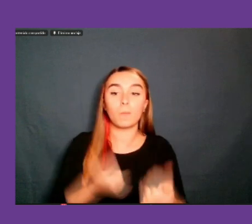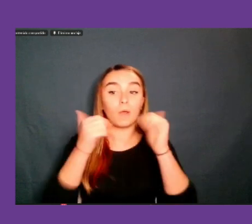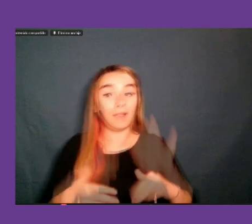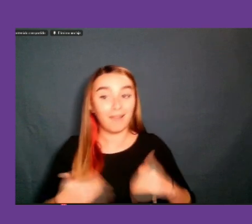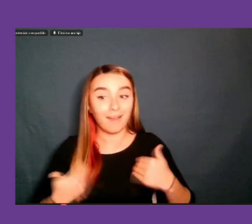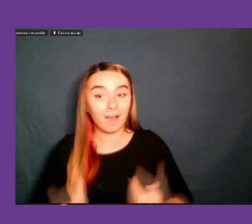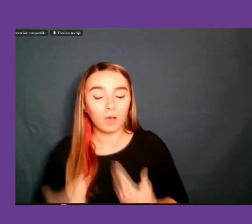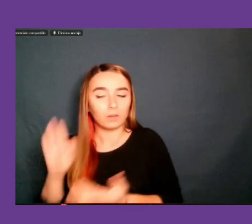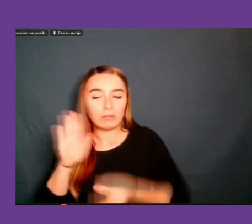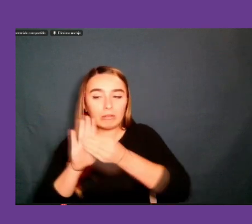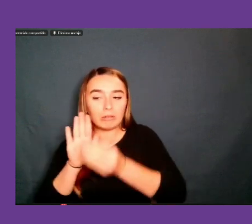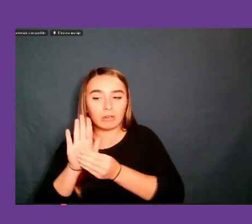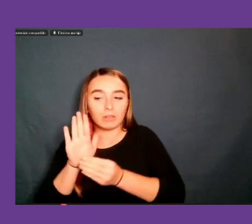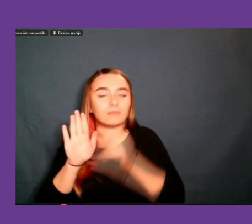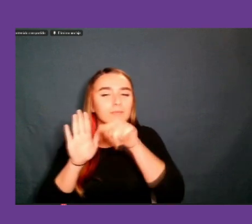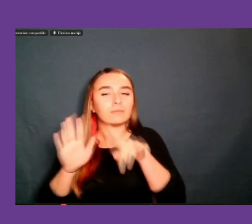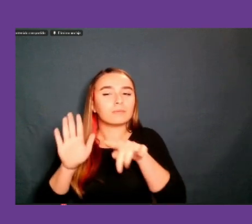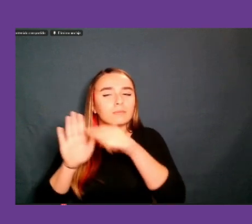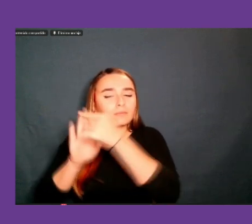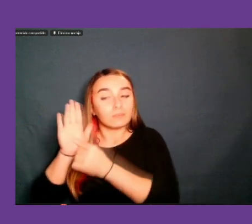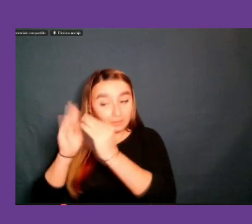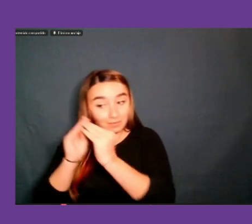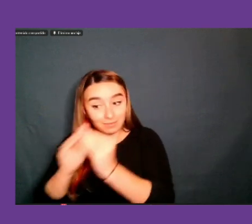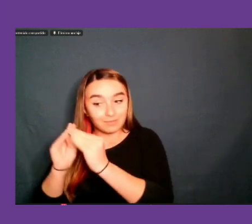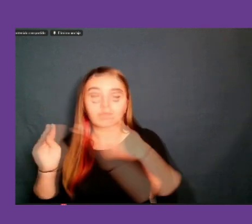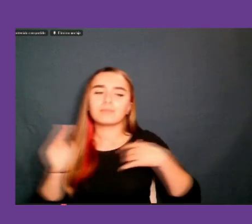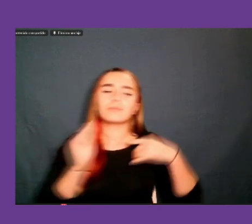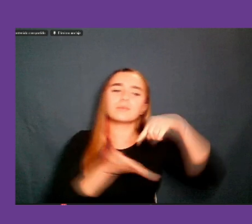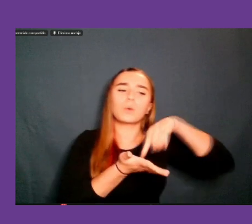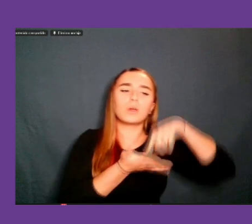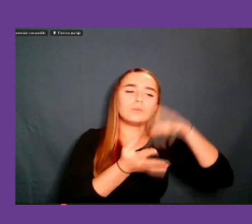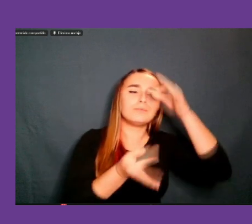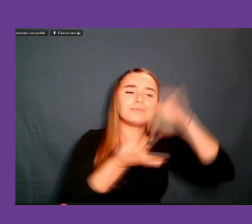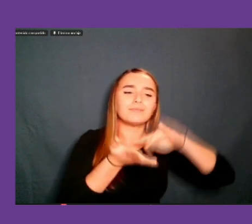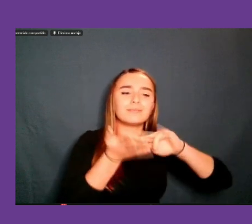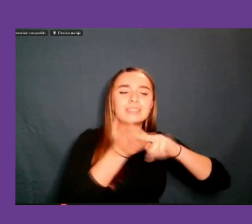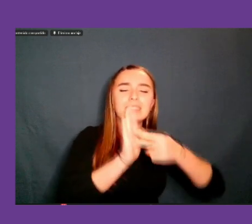into a technical requirement in a standard that is, dealing with,